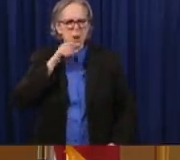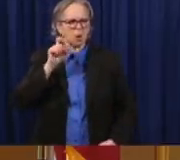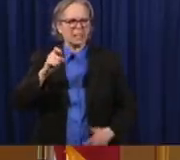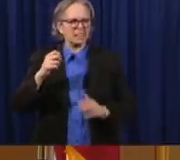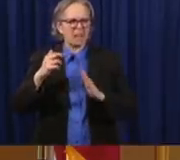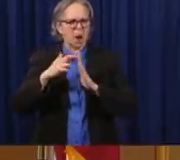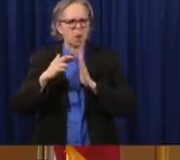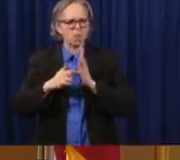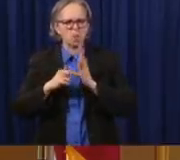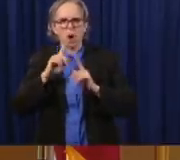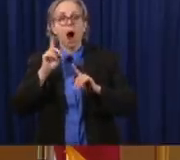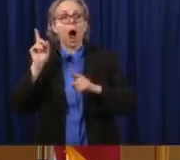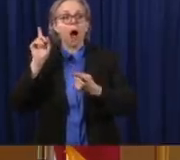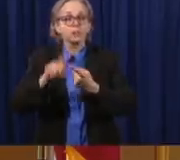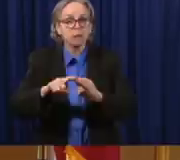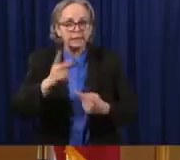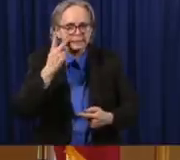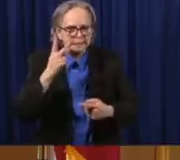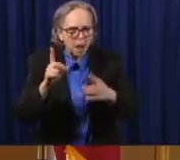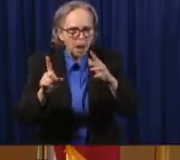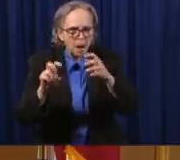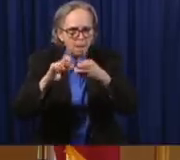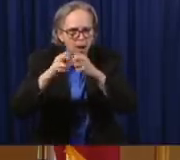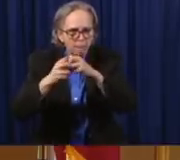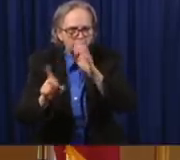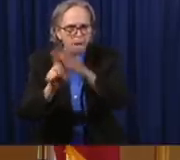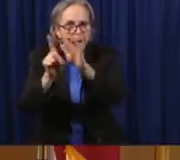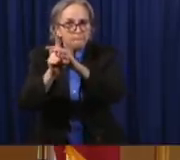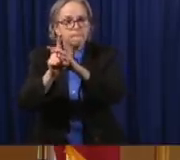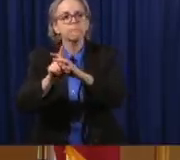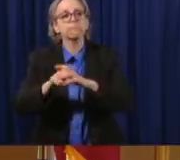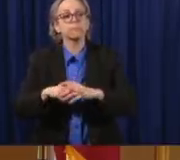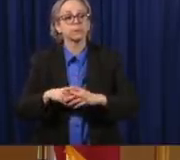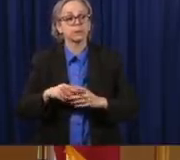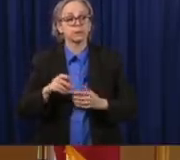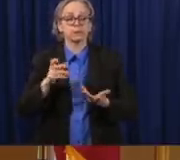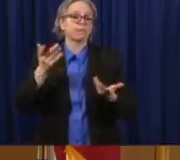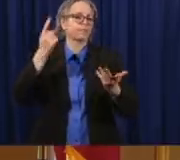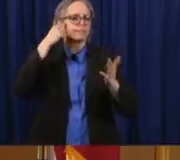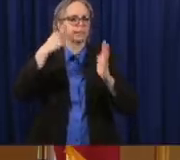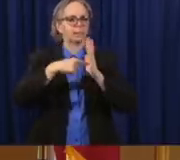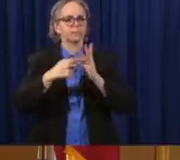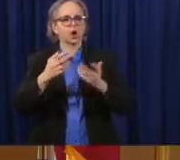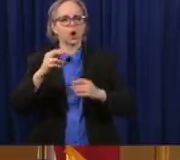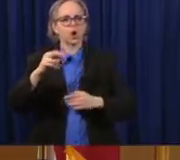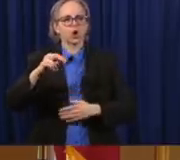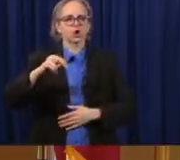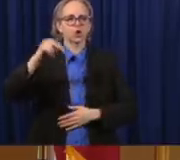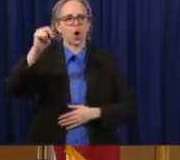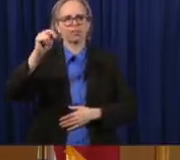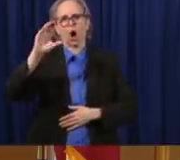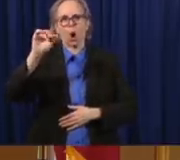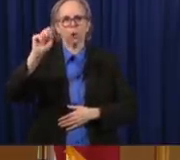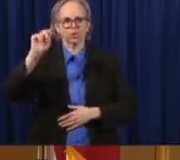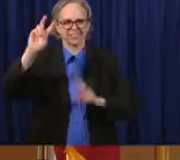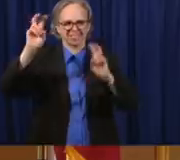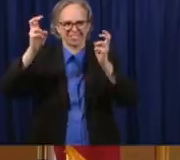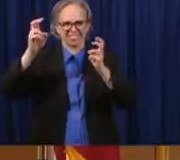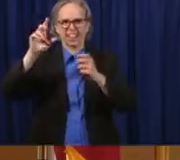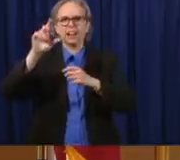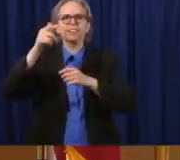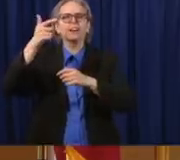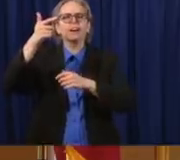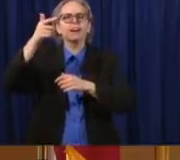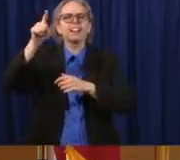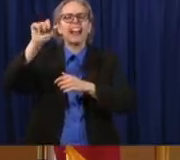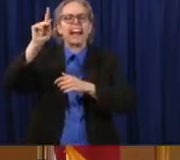to the lake, and people go to our north, what we call our north coast. And again, the social distancing is just going to